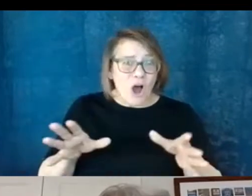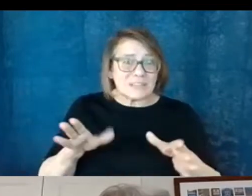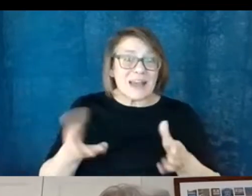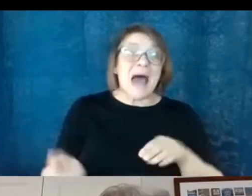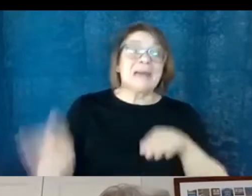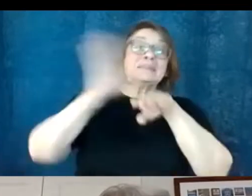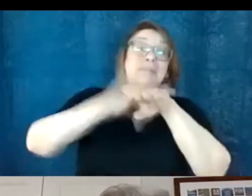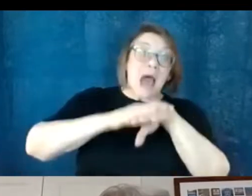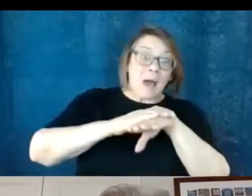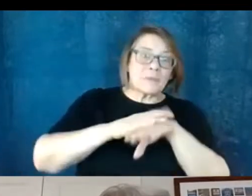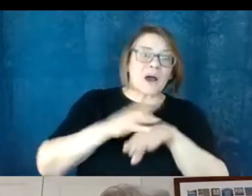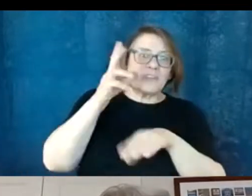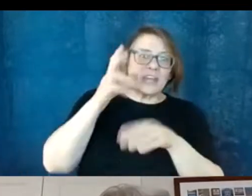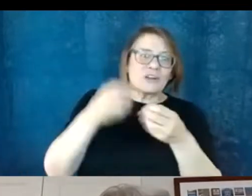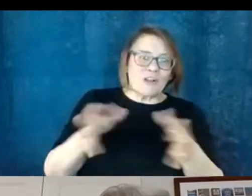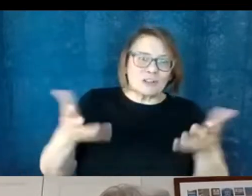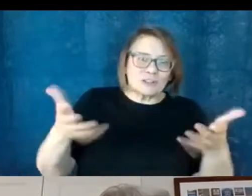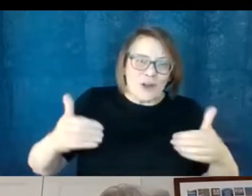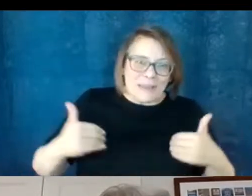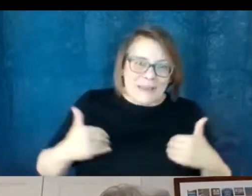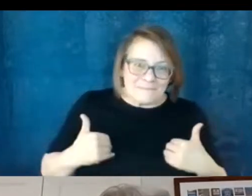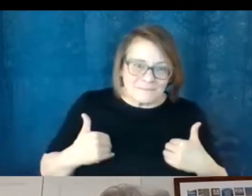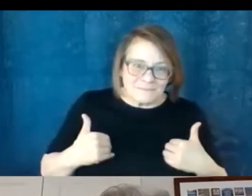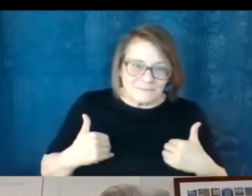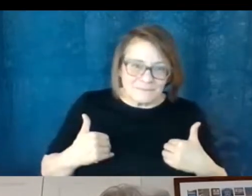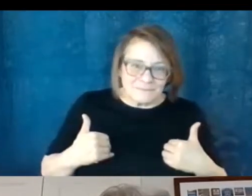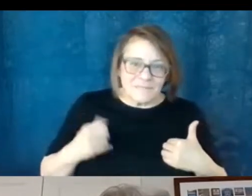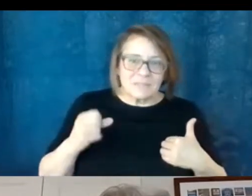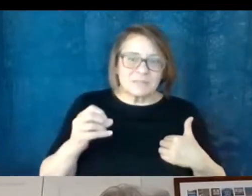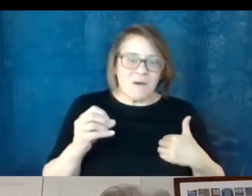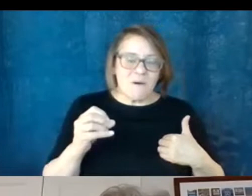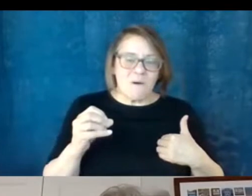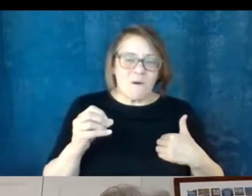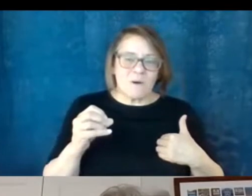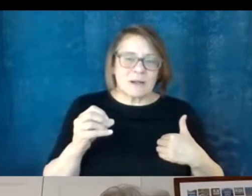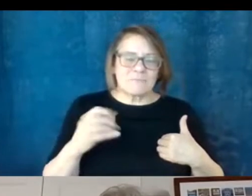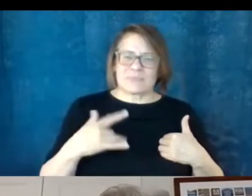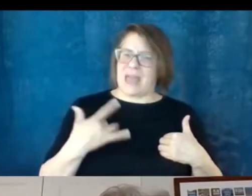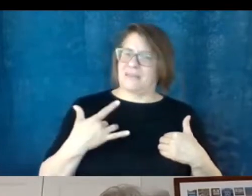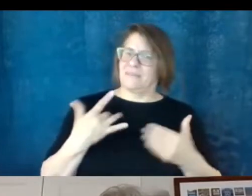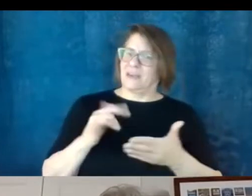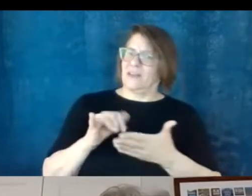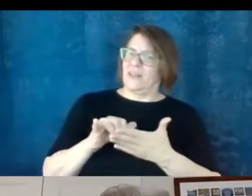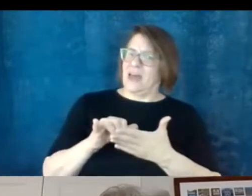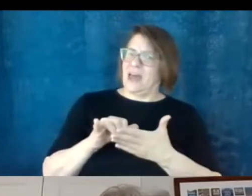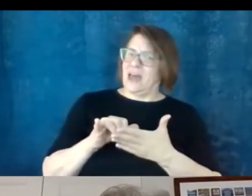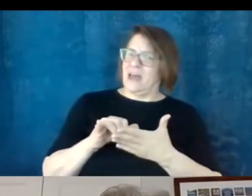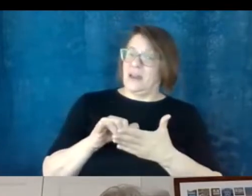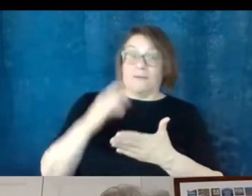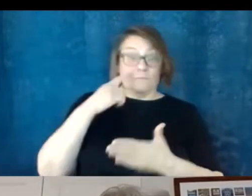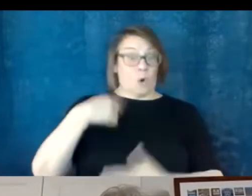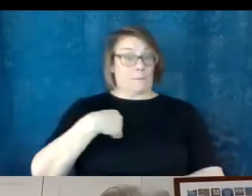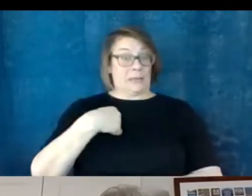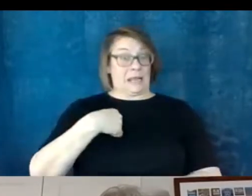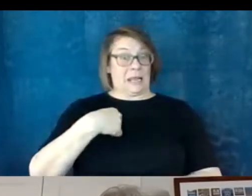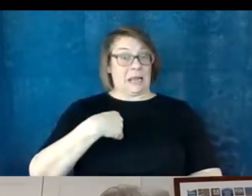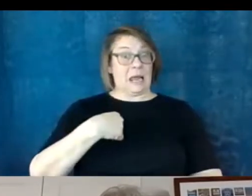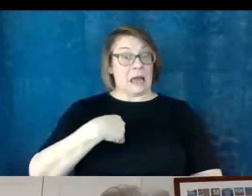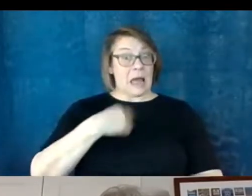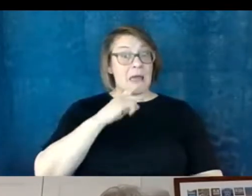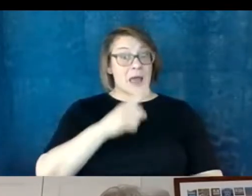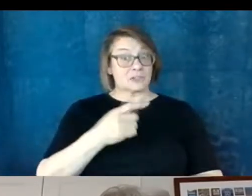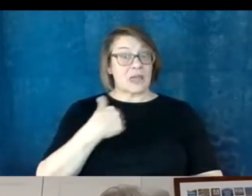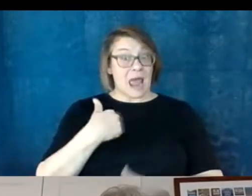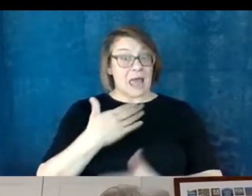loss that you already have. And so I feel that like for me, I actually had